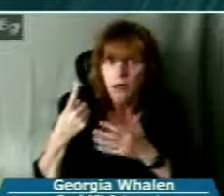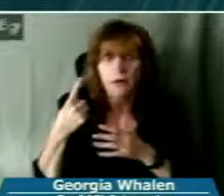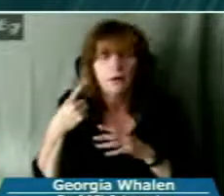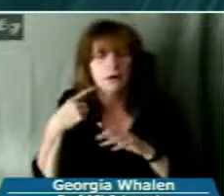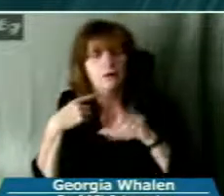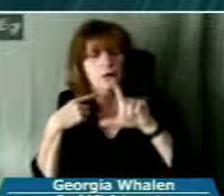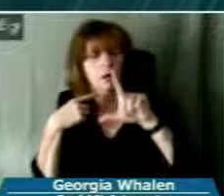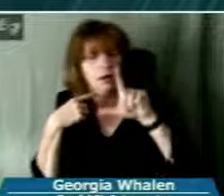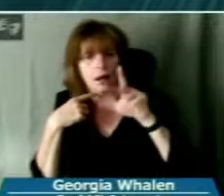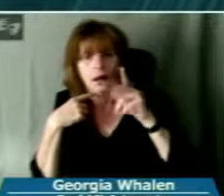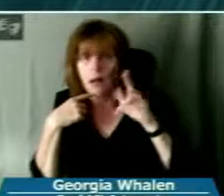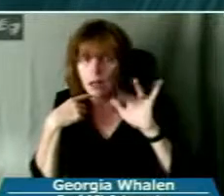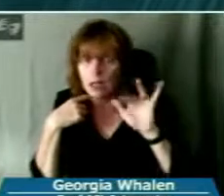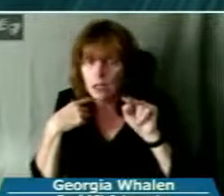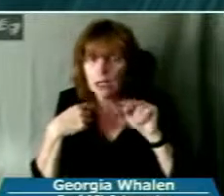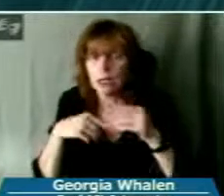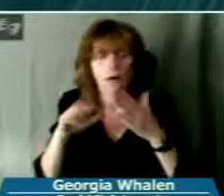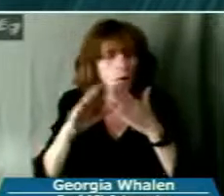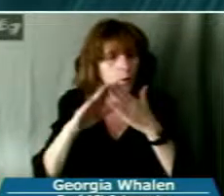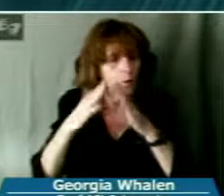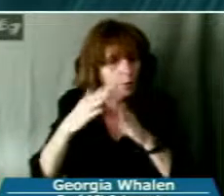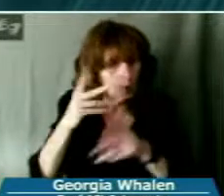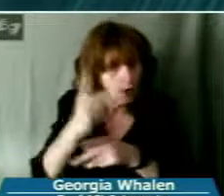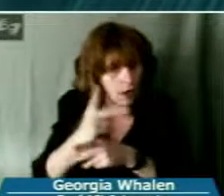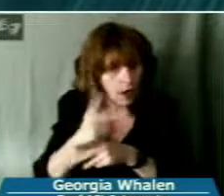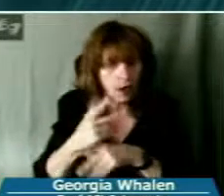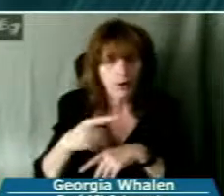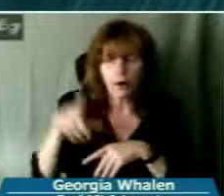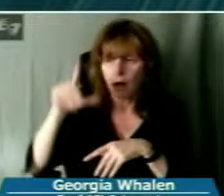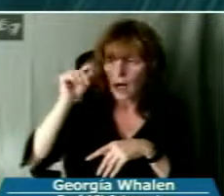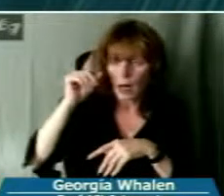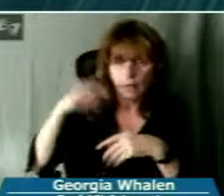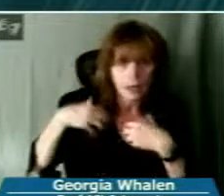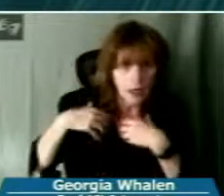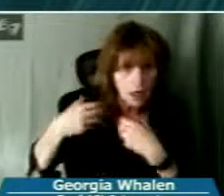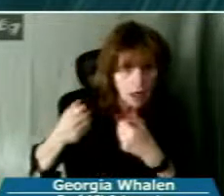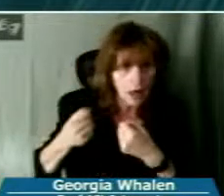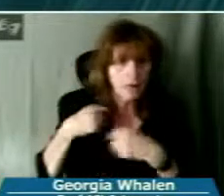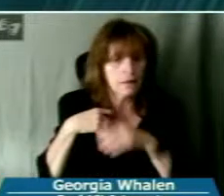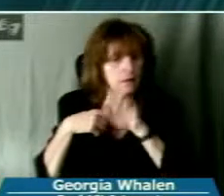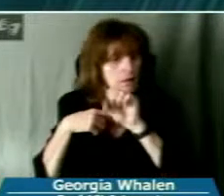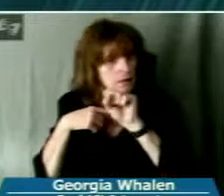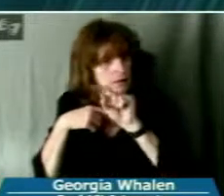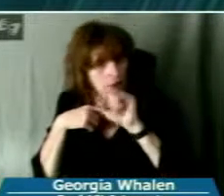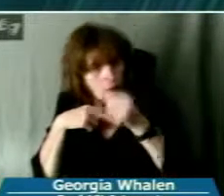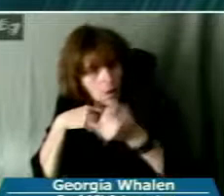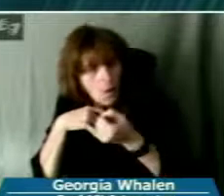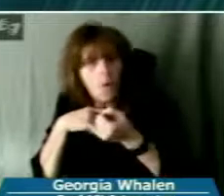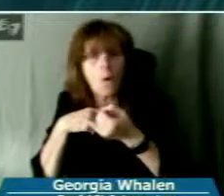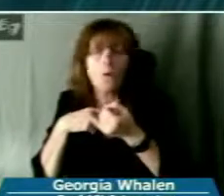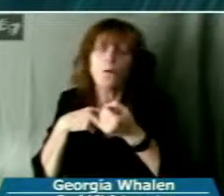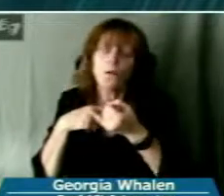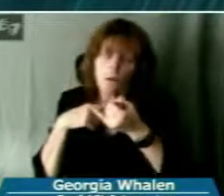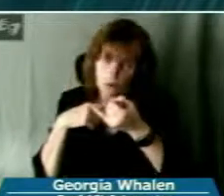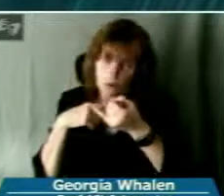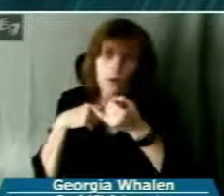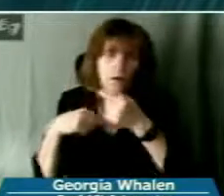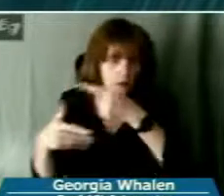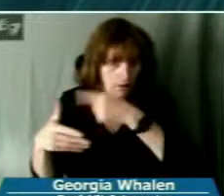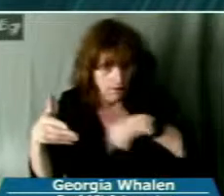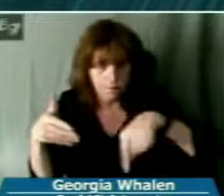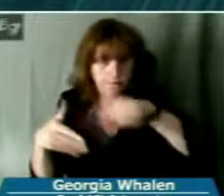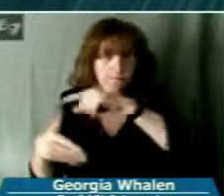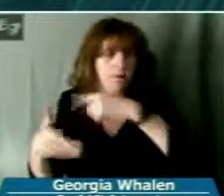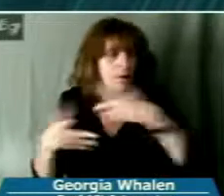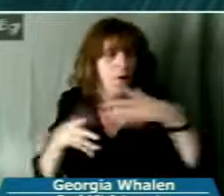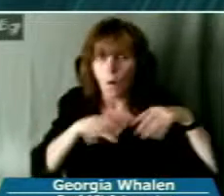and Hamilton Health Sciences reviewed the various events that took place at the Rosslyn home, and they